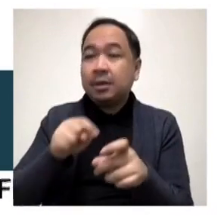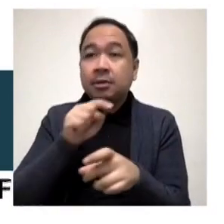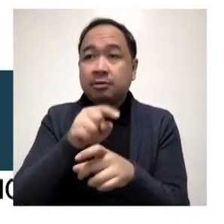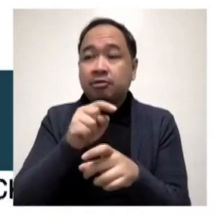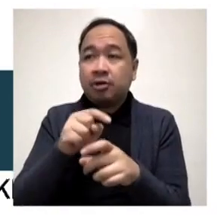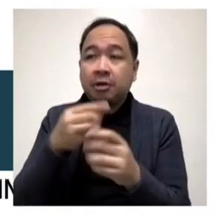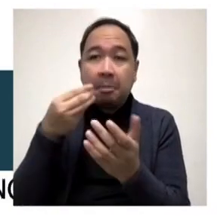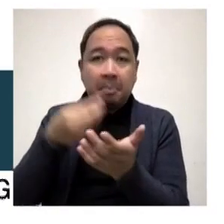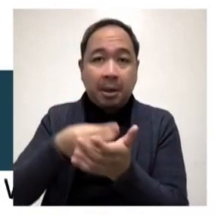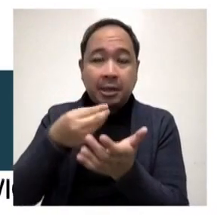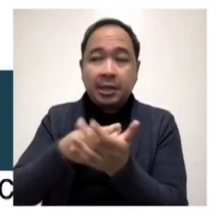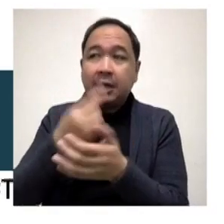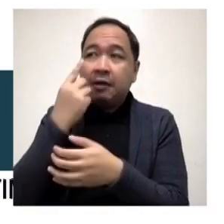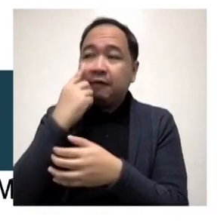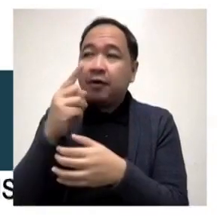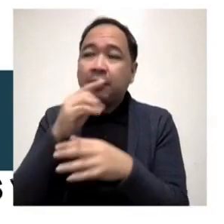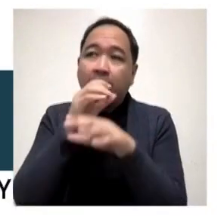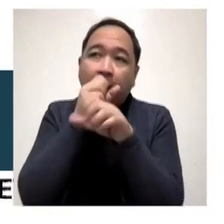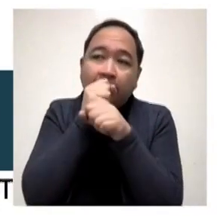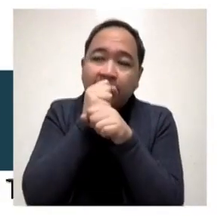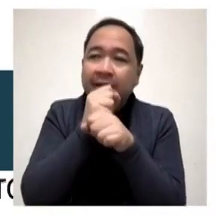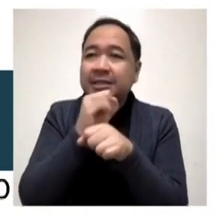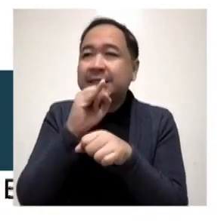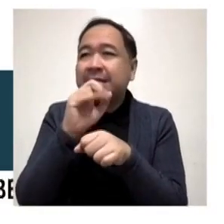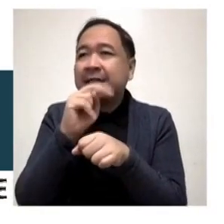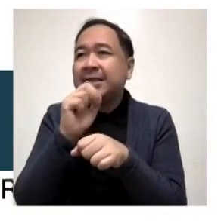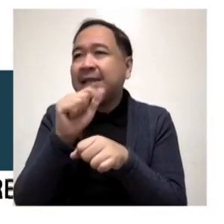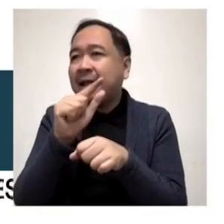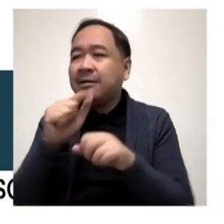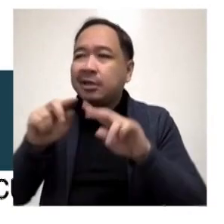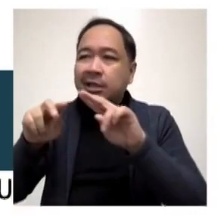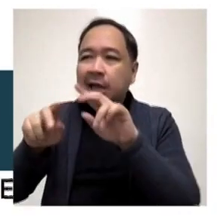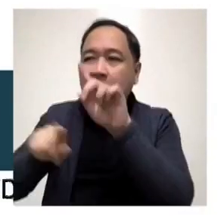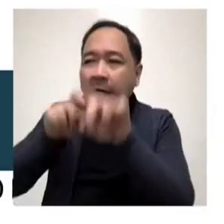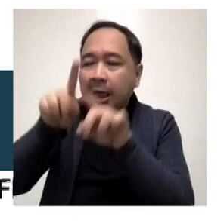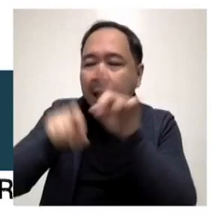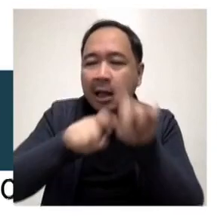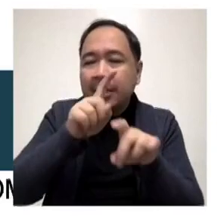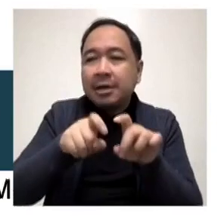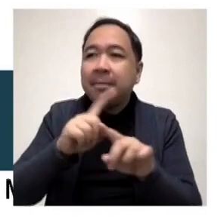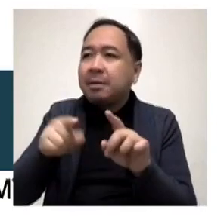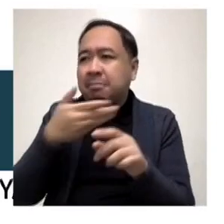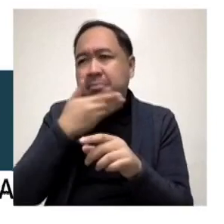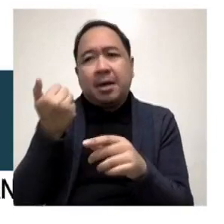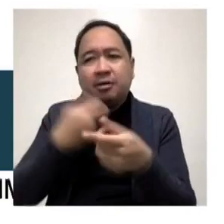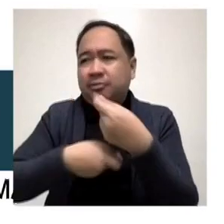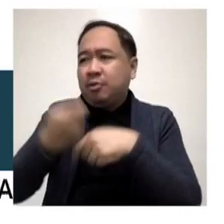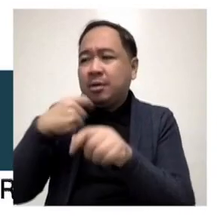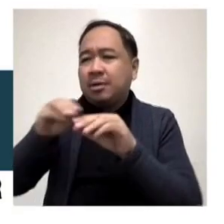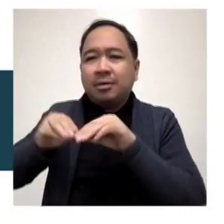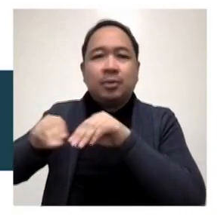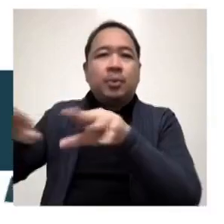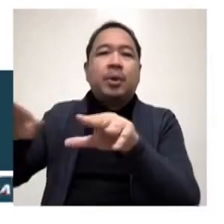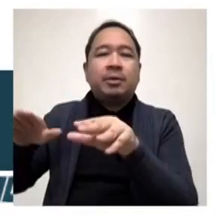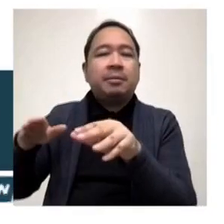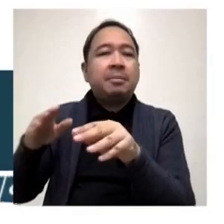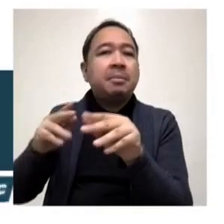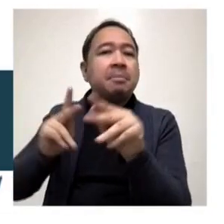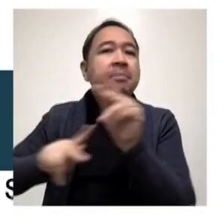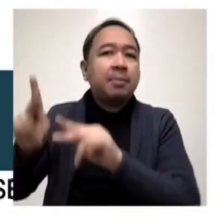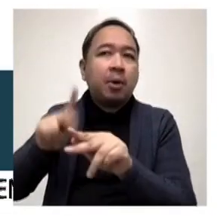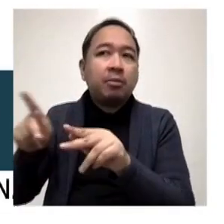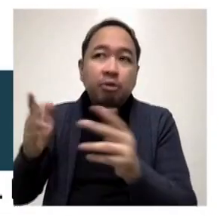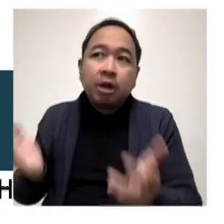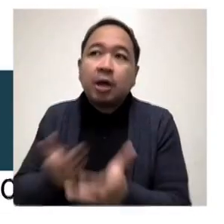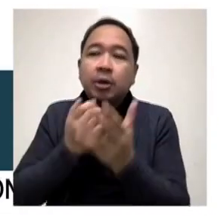monies in confidential intelligence funds, maybe give it out to the people who need it the most and maybe pump it back to the economy? That's what